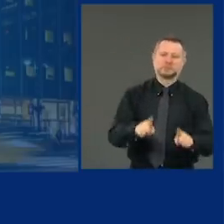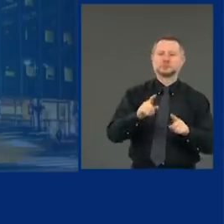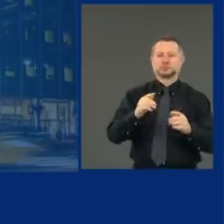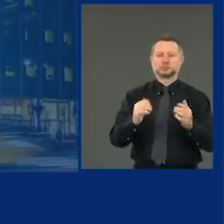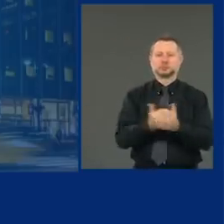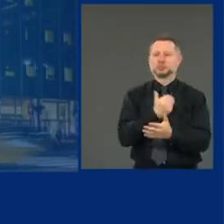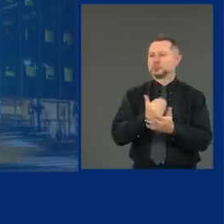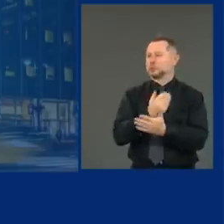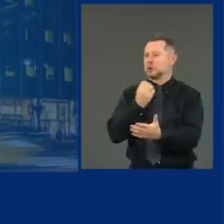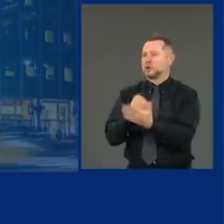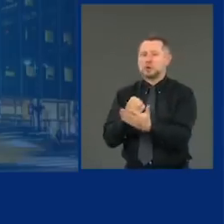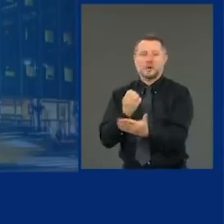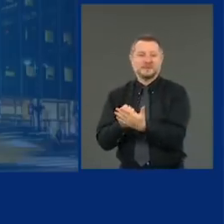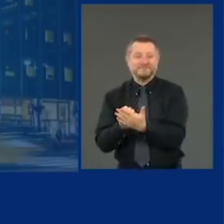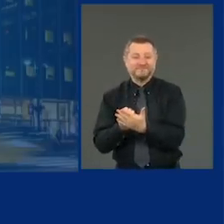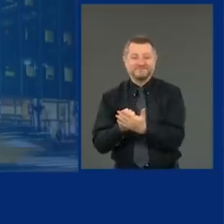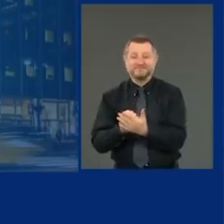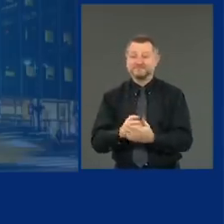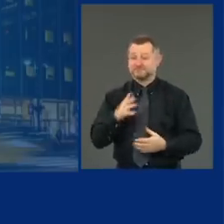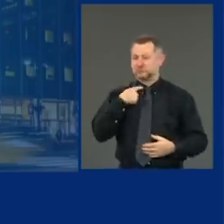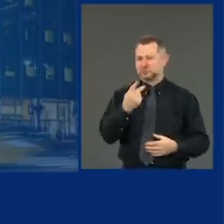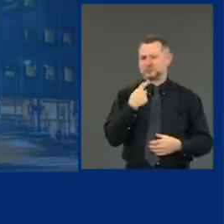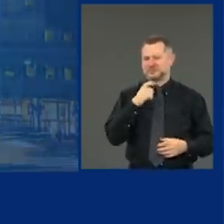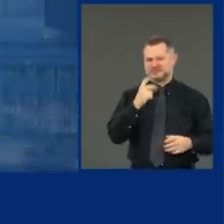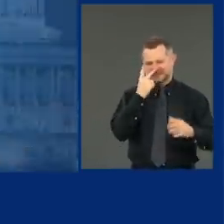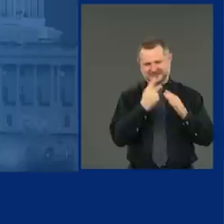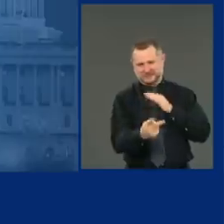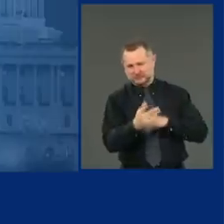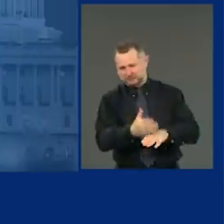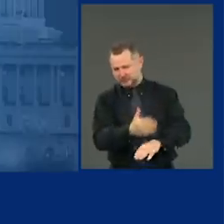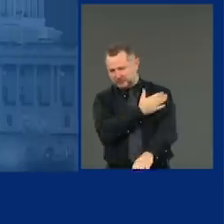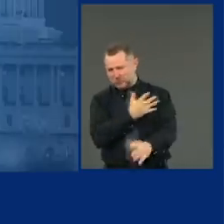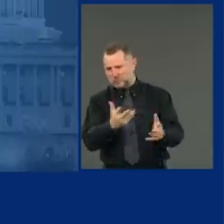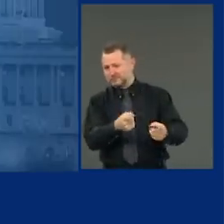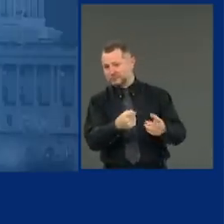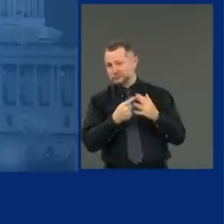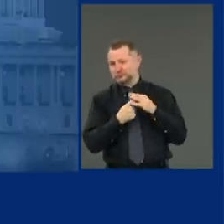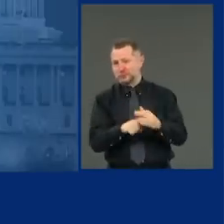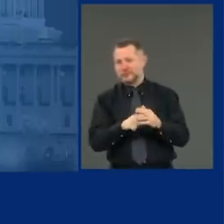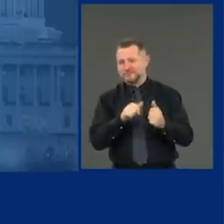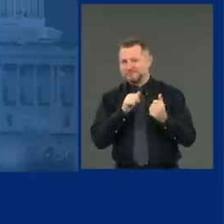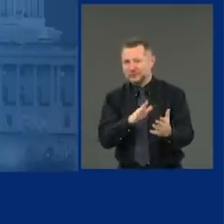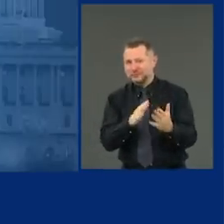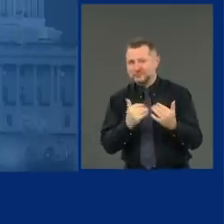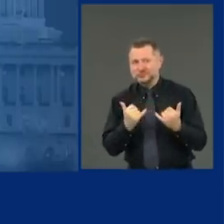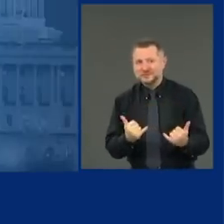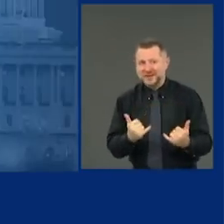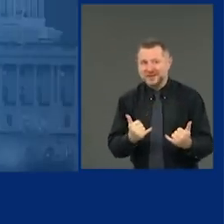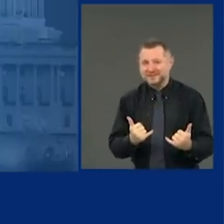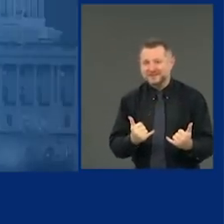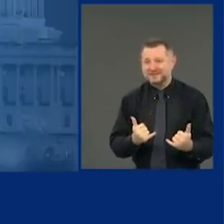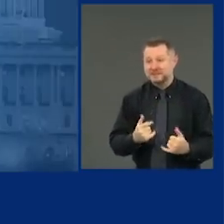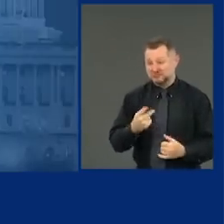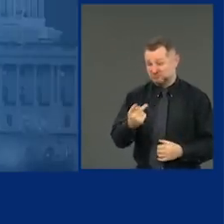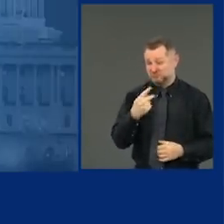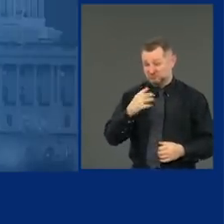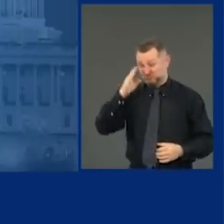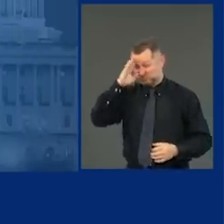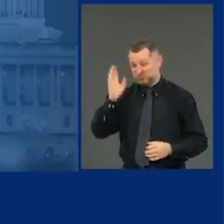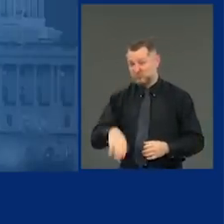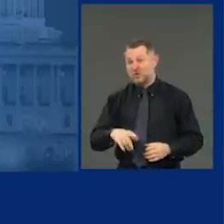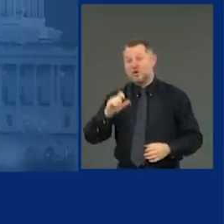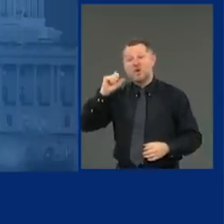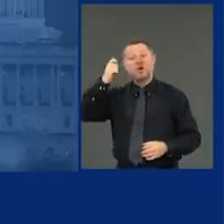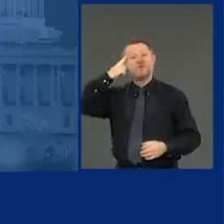And let's start to anticipate that, and let's start to deal with that now. We know that government